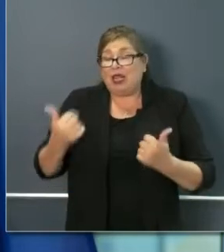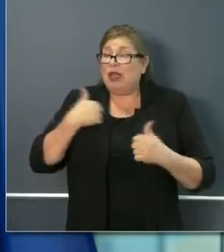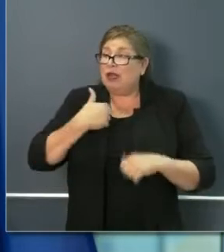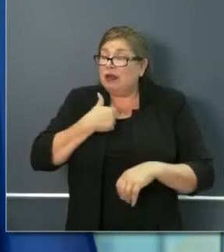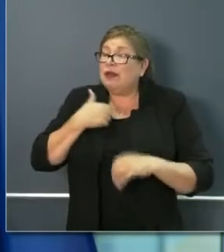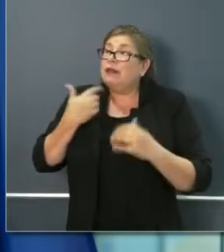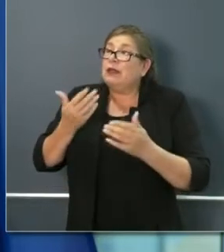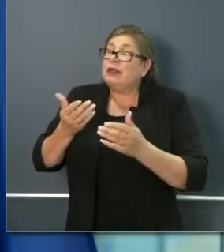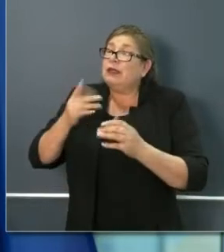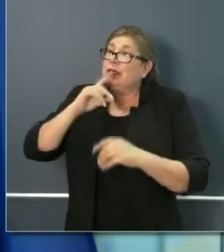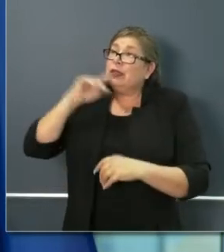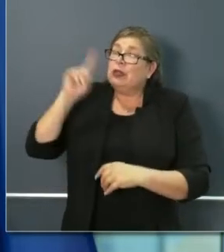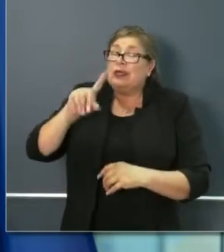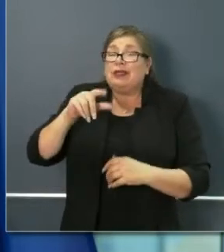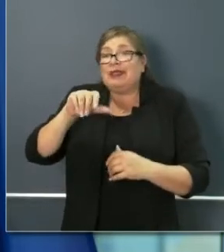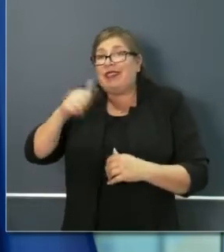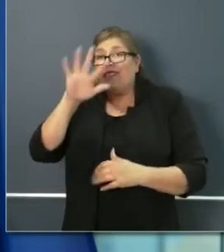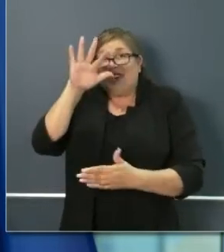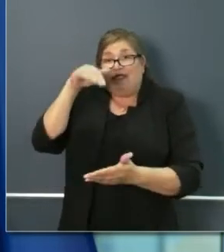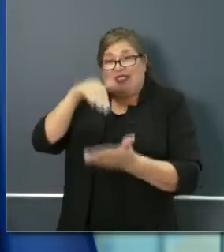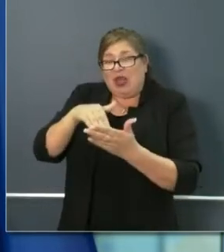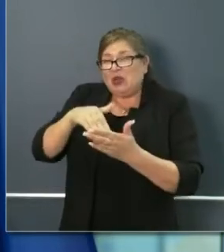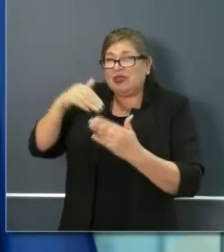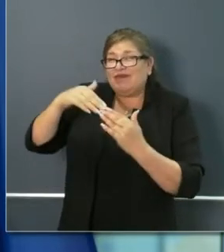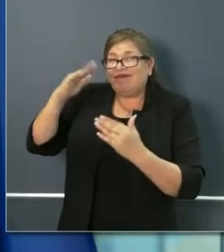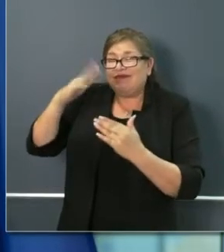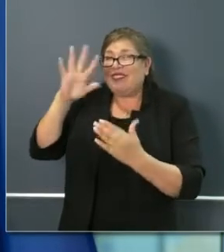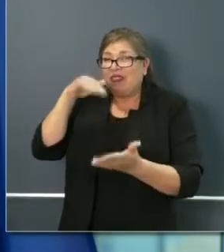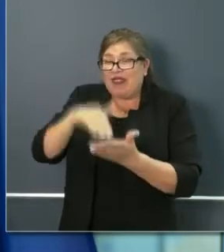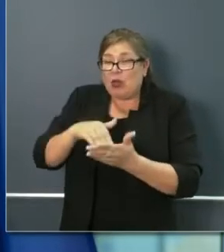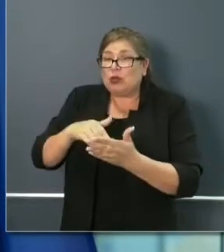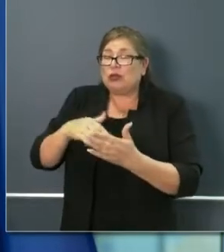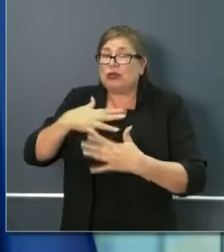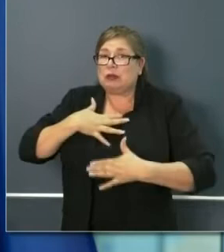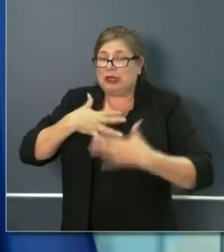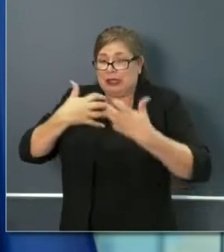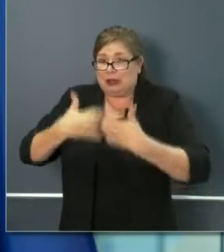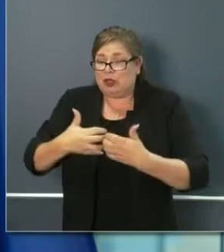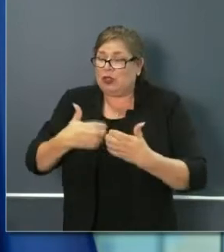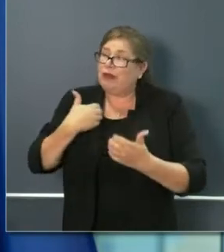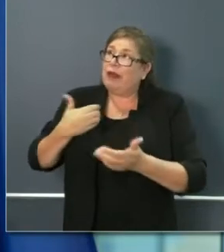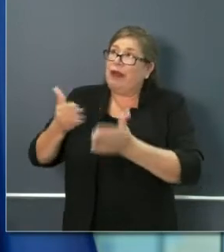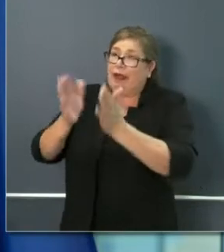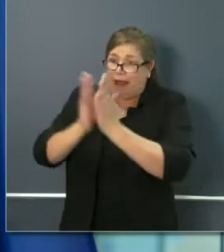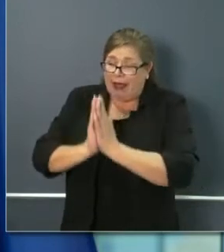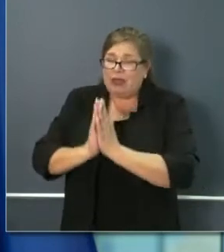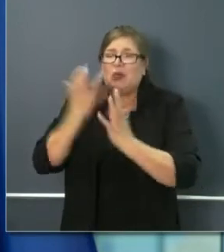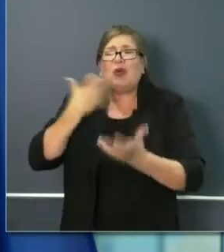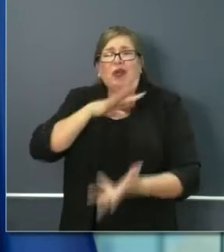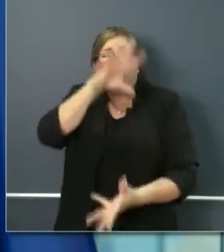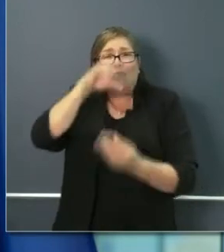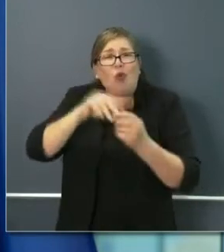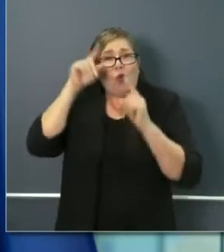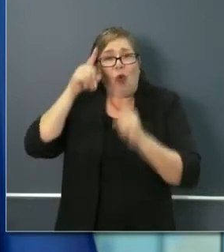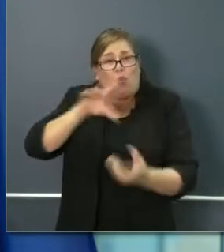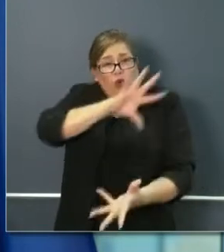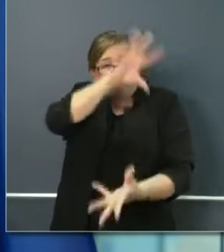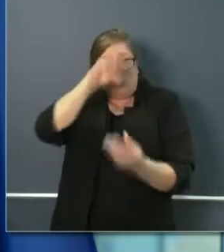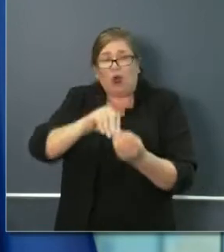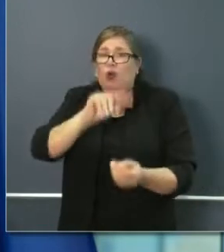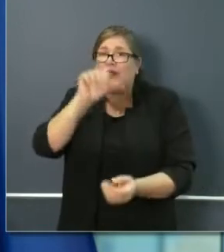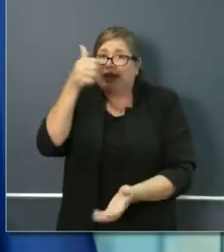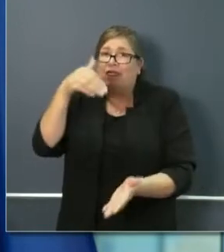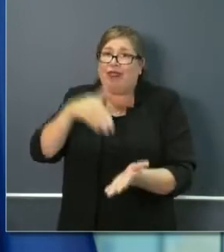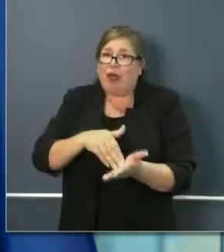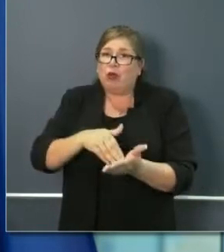5,000+ ventilators. Our goal is about 10,000 ventilators. We have requests in from the federal government, national stockpile, and we have requests